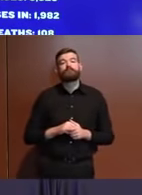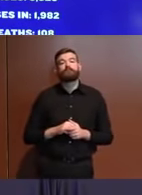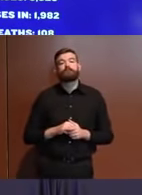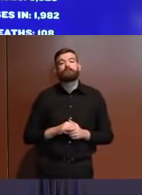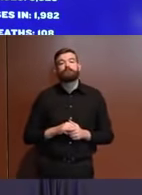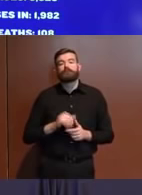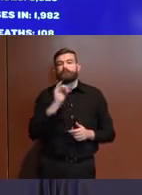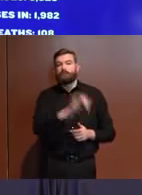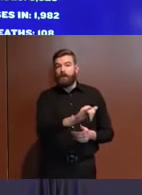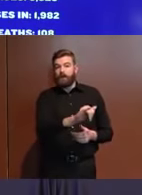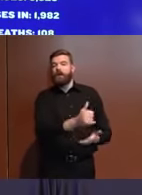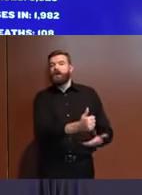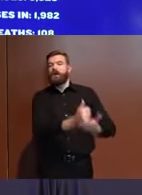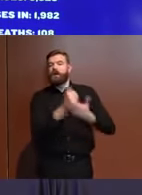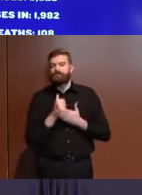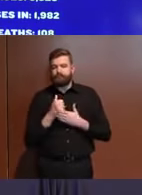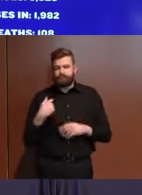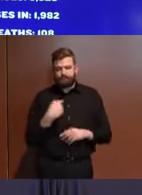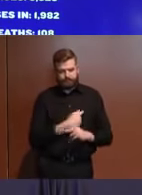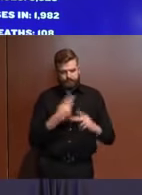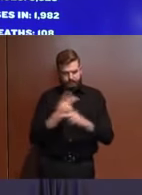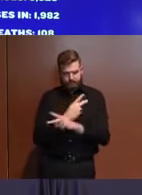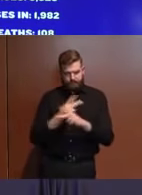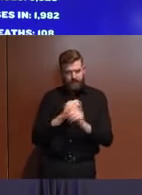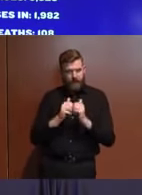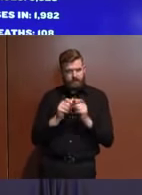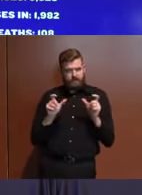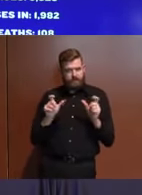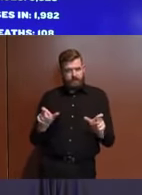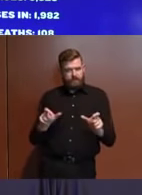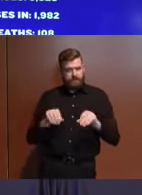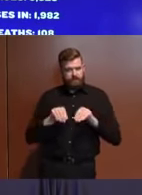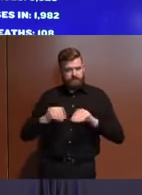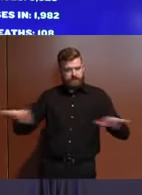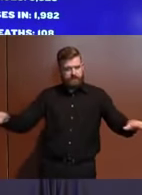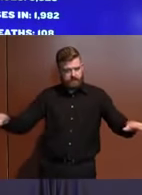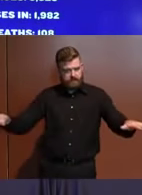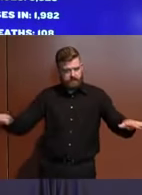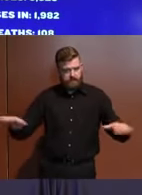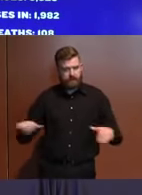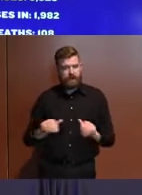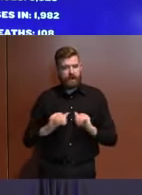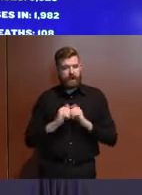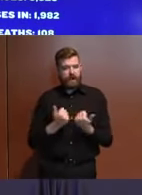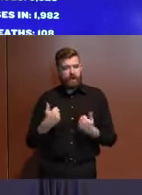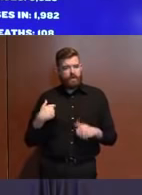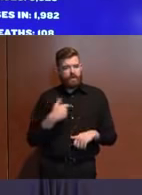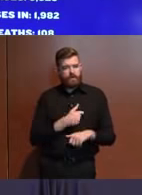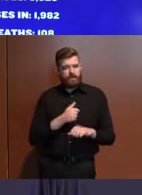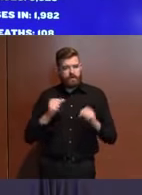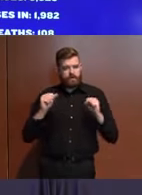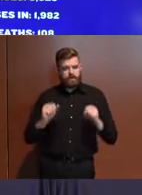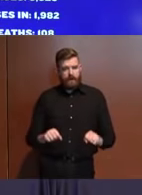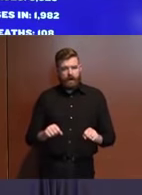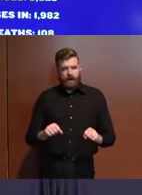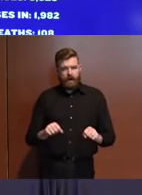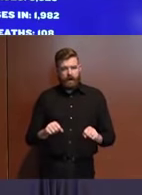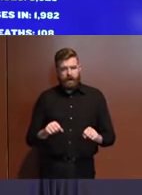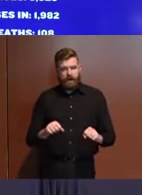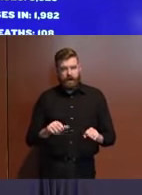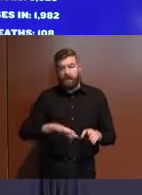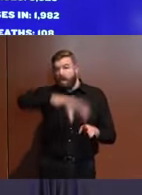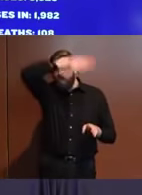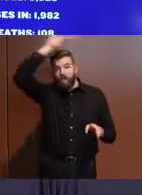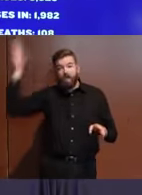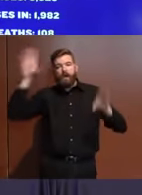of this virus and therefore what we're going to do to break the back of it. That has been our commitment from day one.